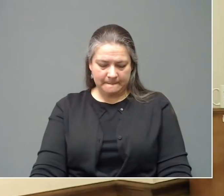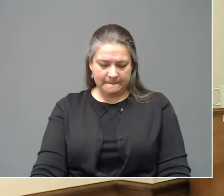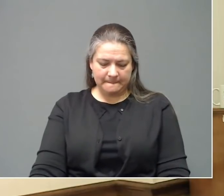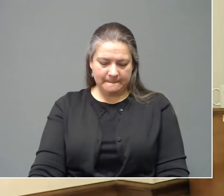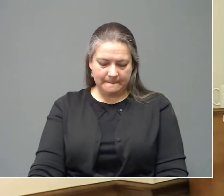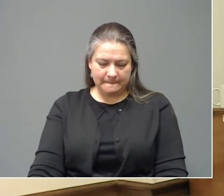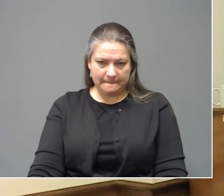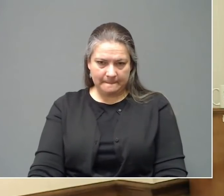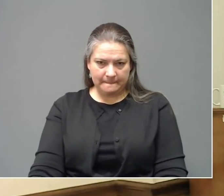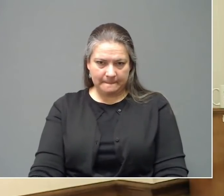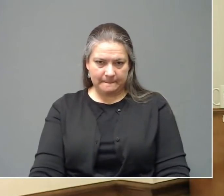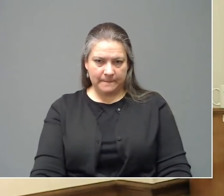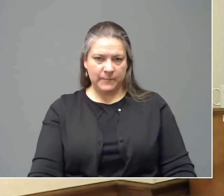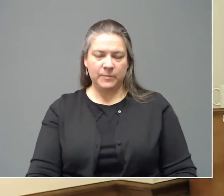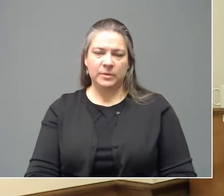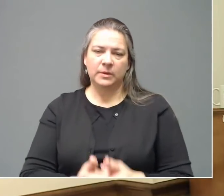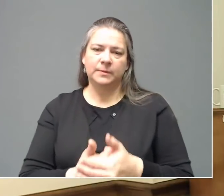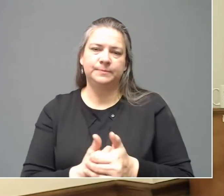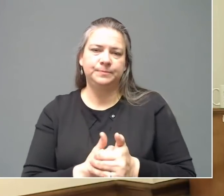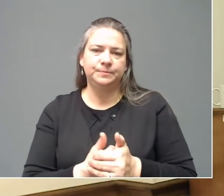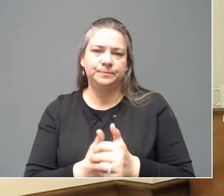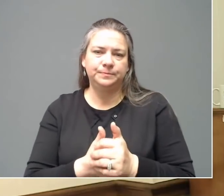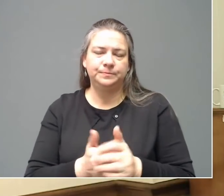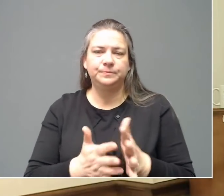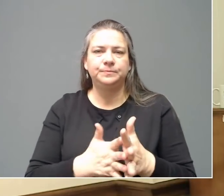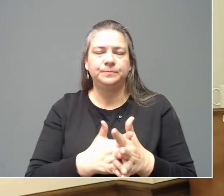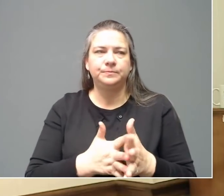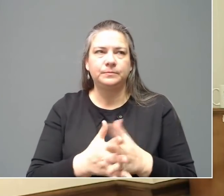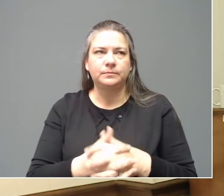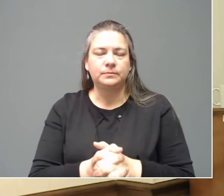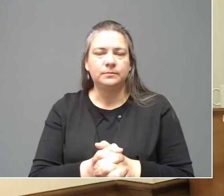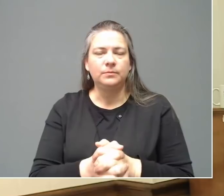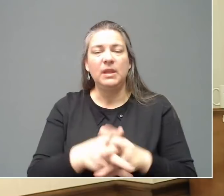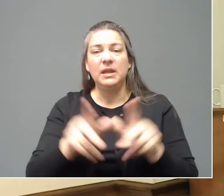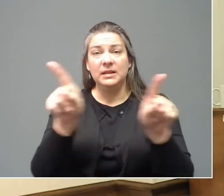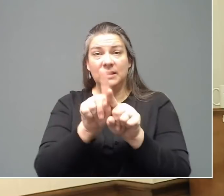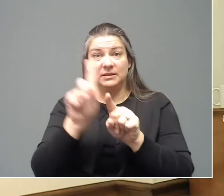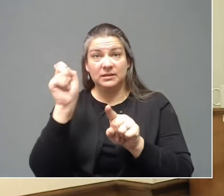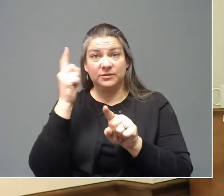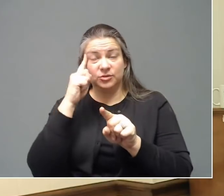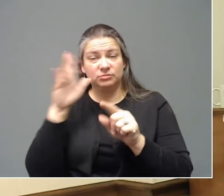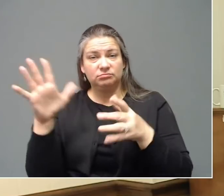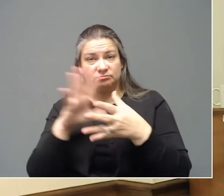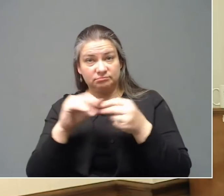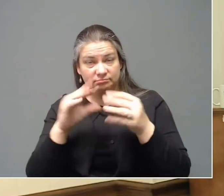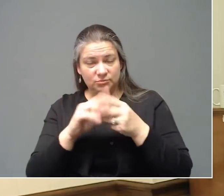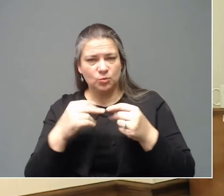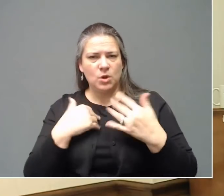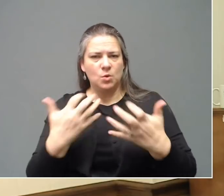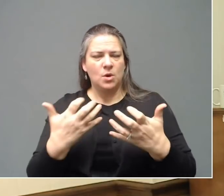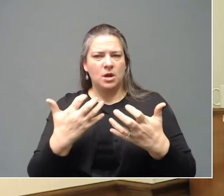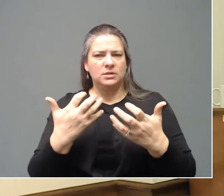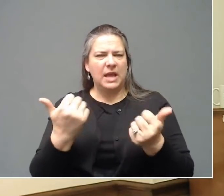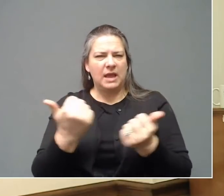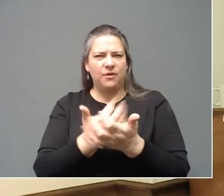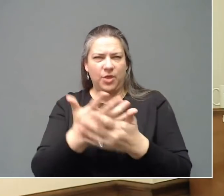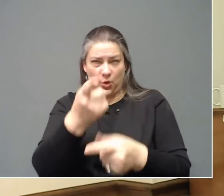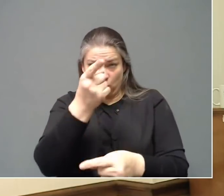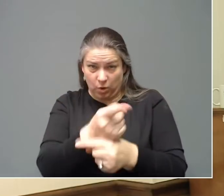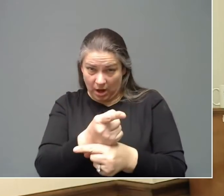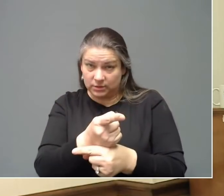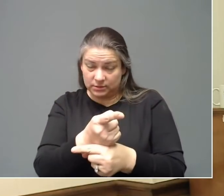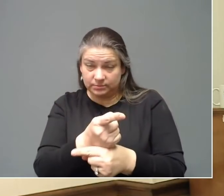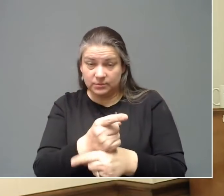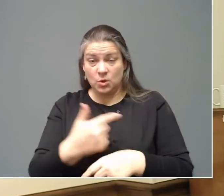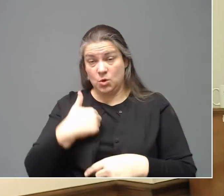Like the governor said, we want to make sure we get everything right. So while we think the extra 300 a week will be one of the